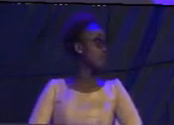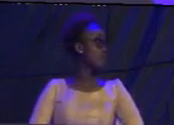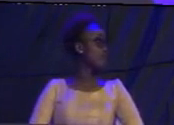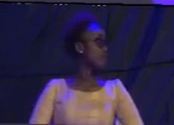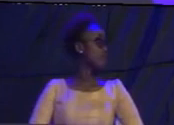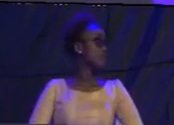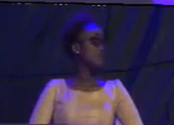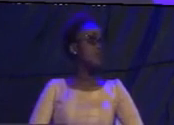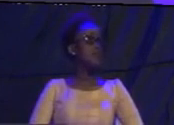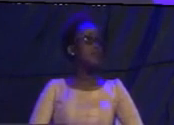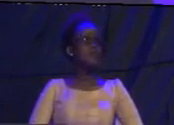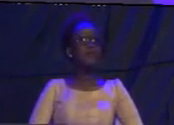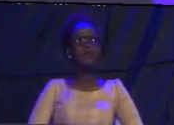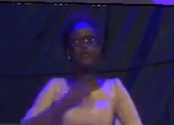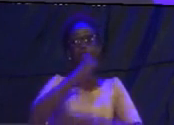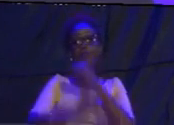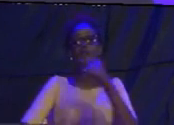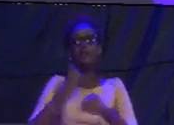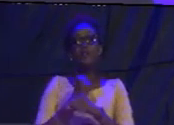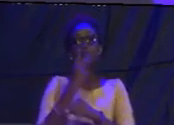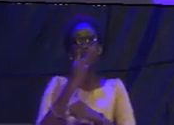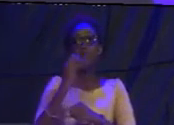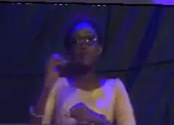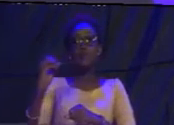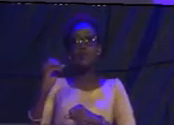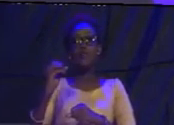year 2000 to today.